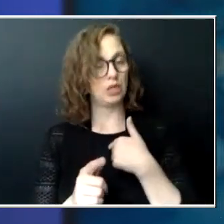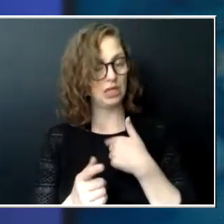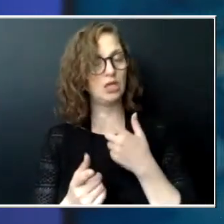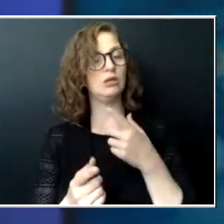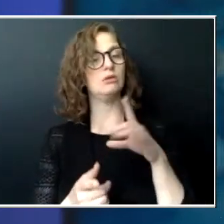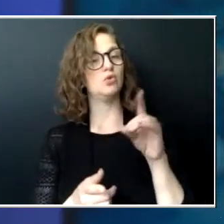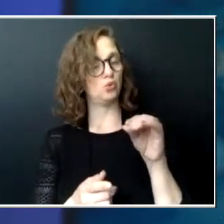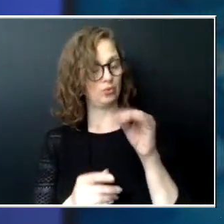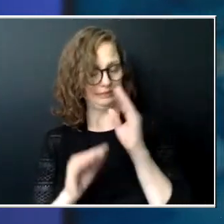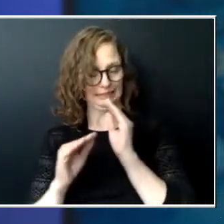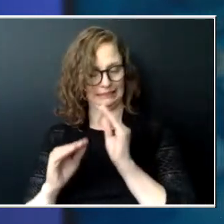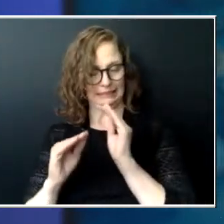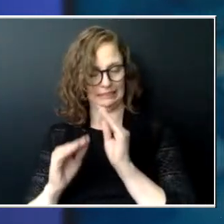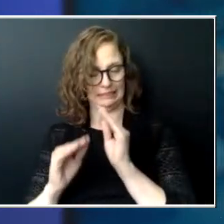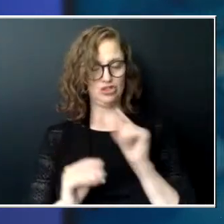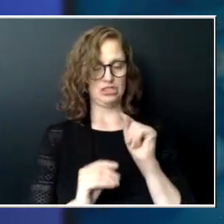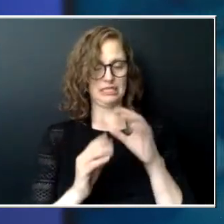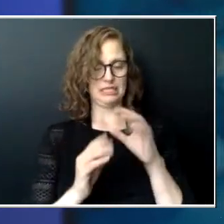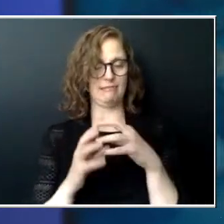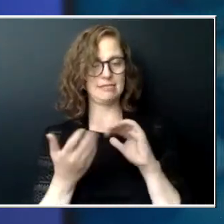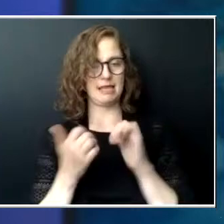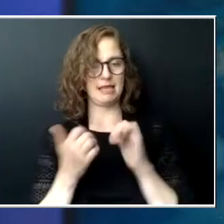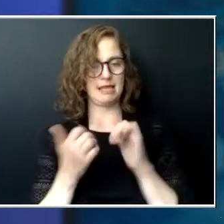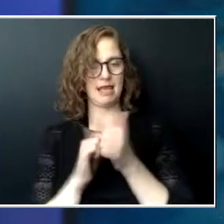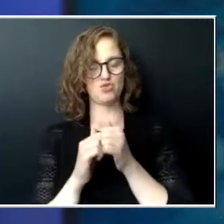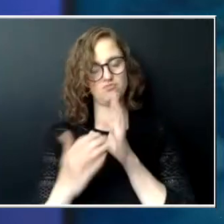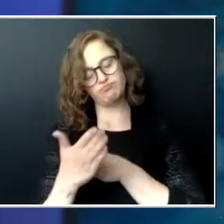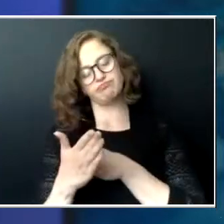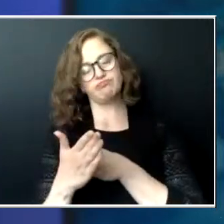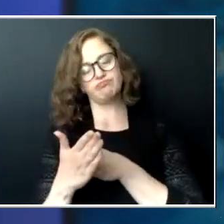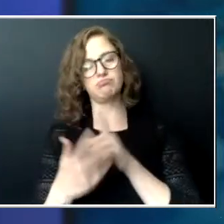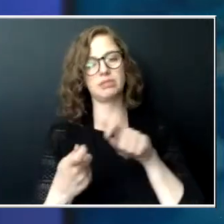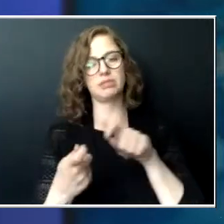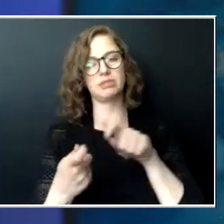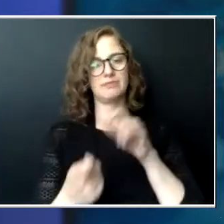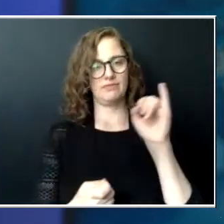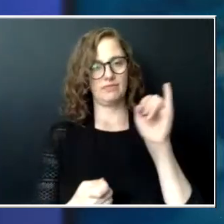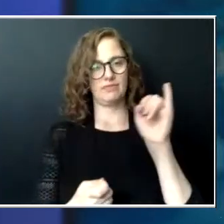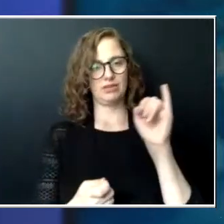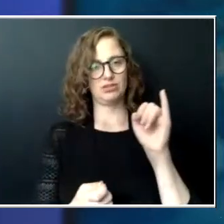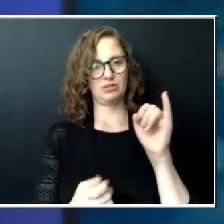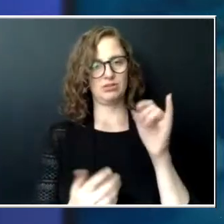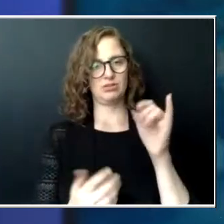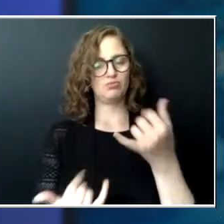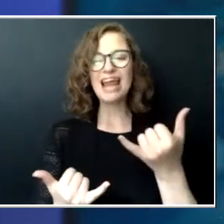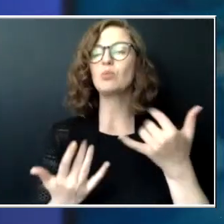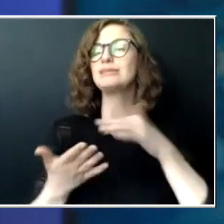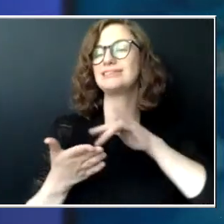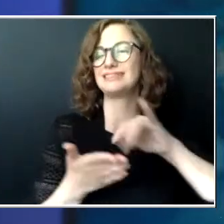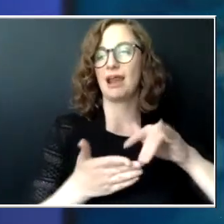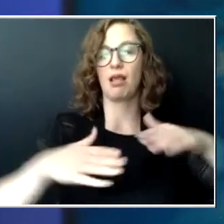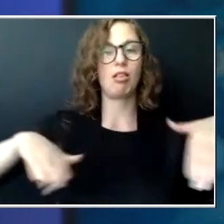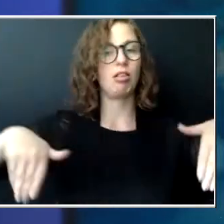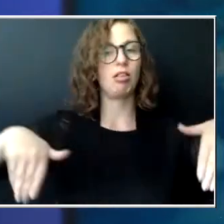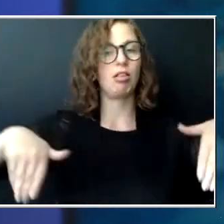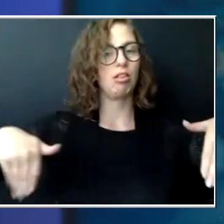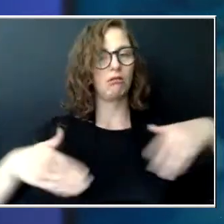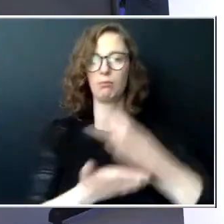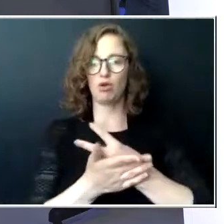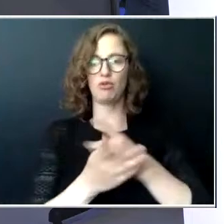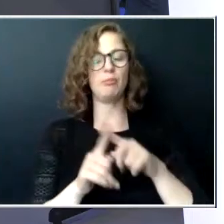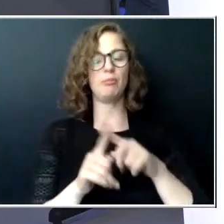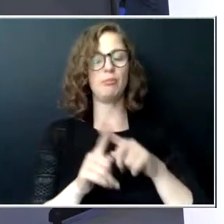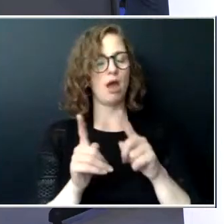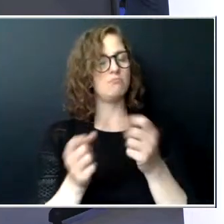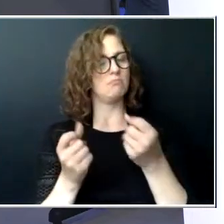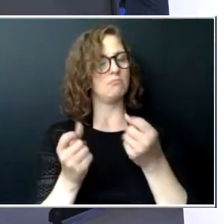and they are used, are being studied. None of them are approved, but there's many studies ongoing in that space. Jill wants to know, is